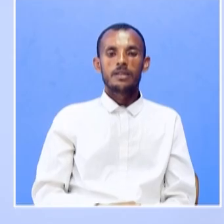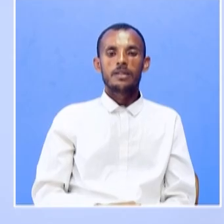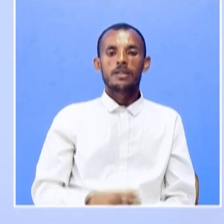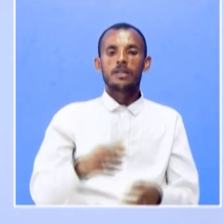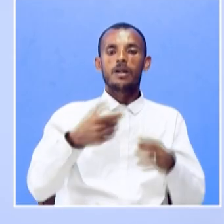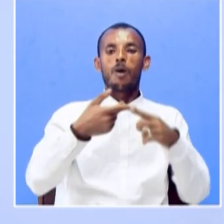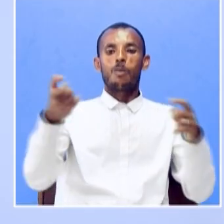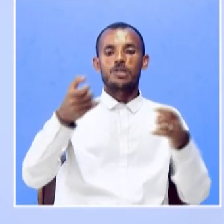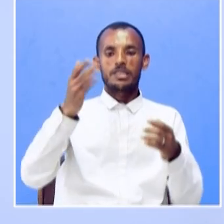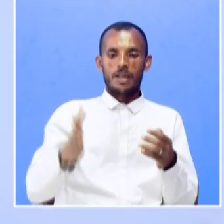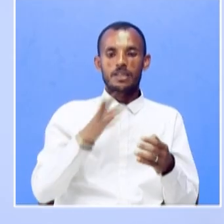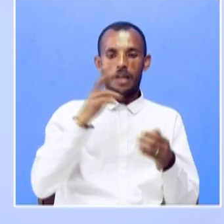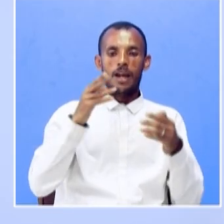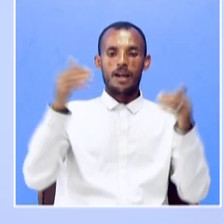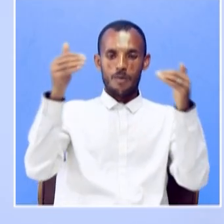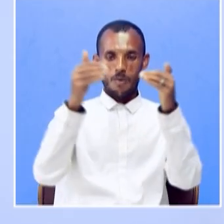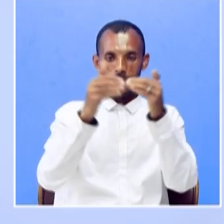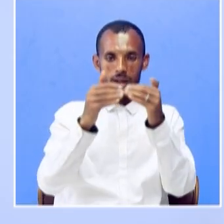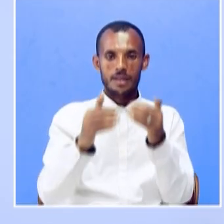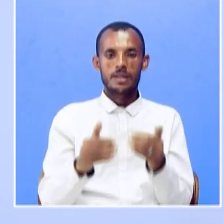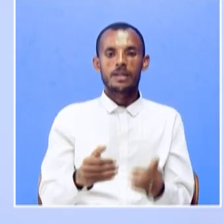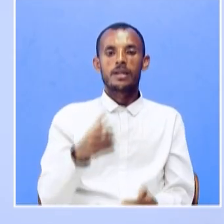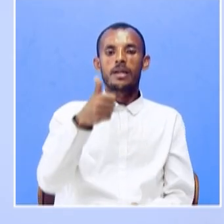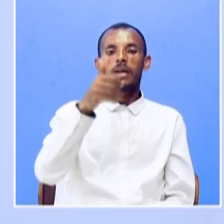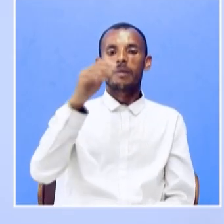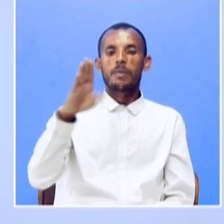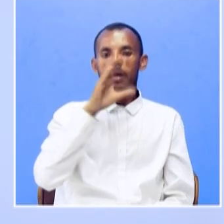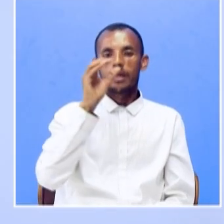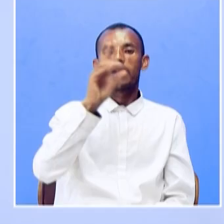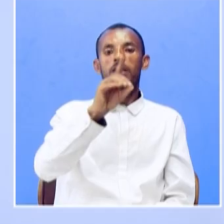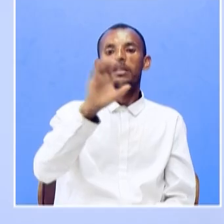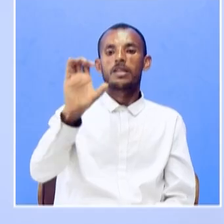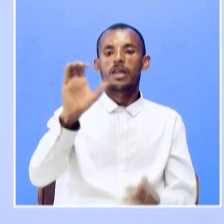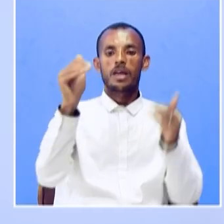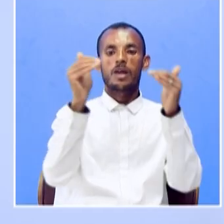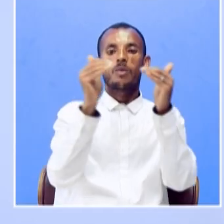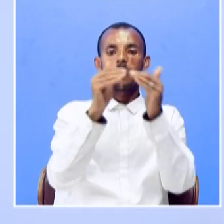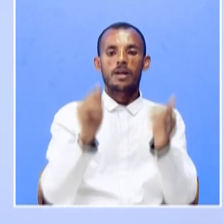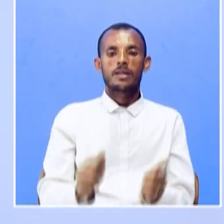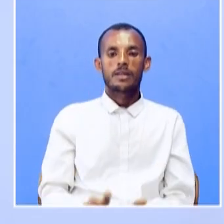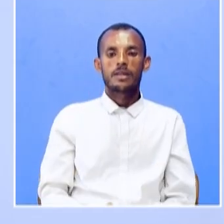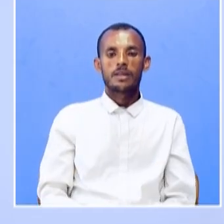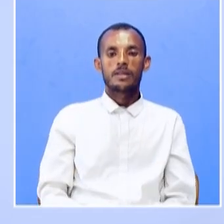opposite sides are congruent, this with this one, this is congruent to the other opposite side.